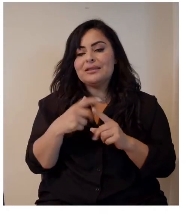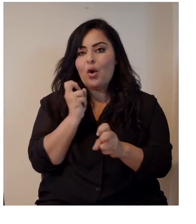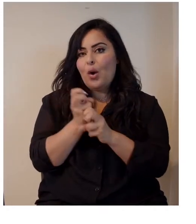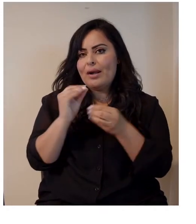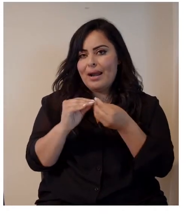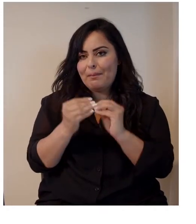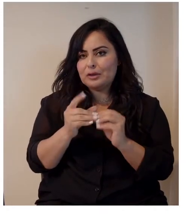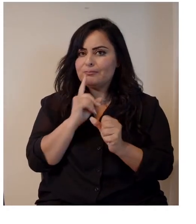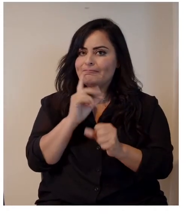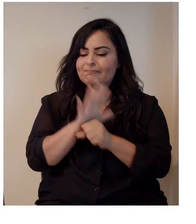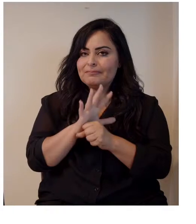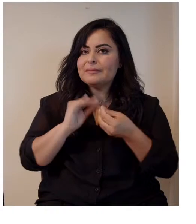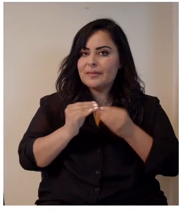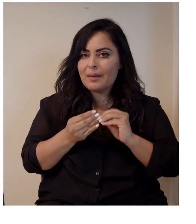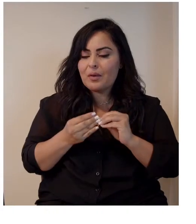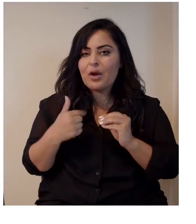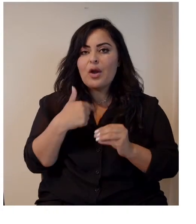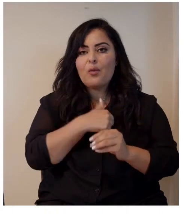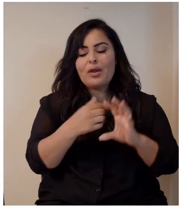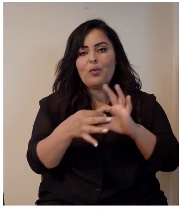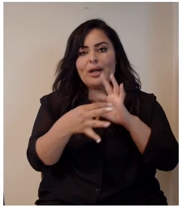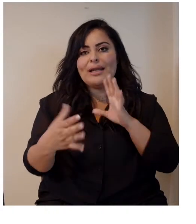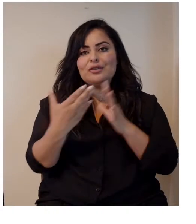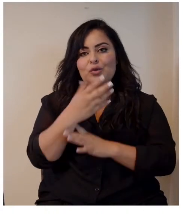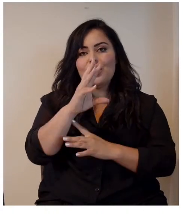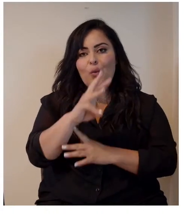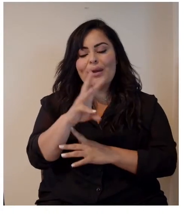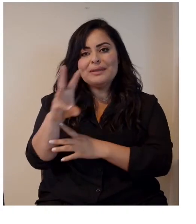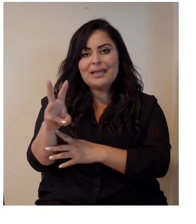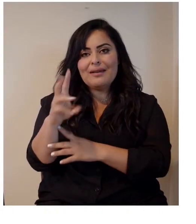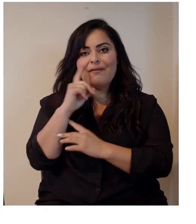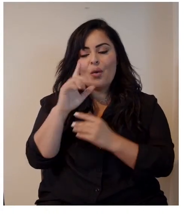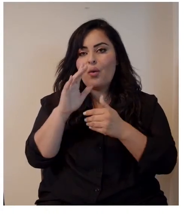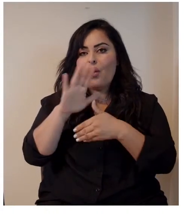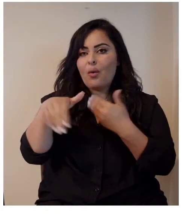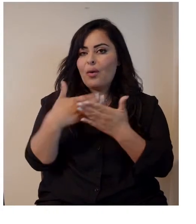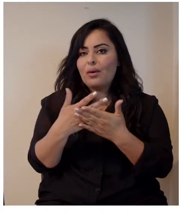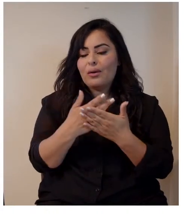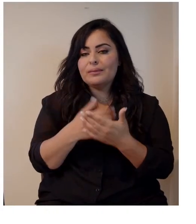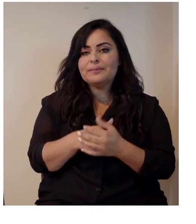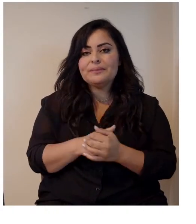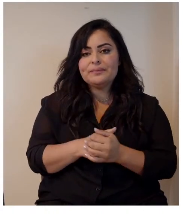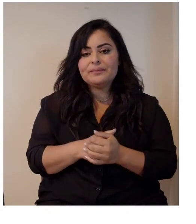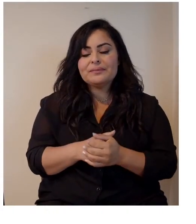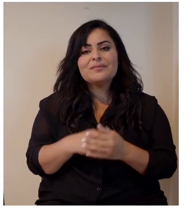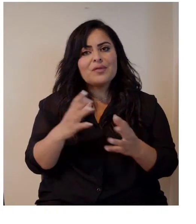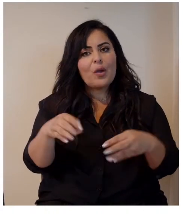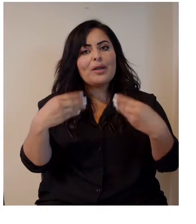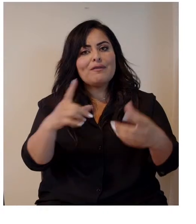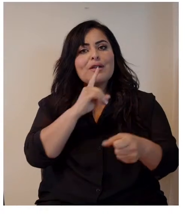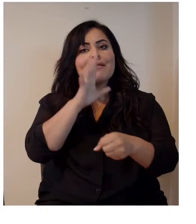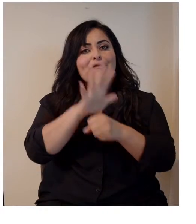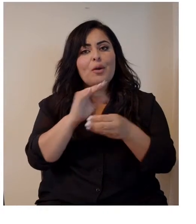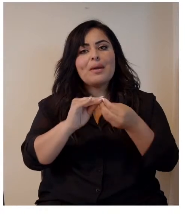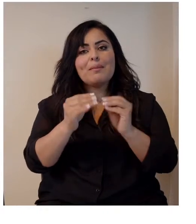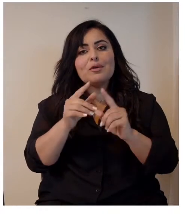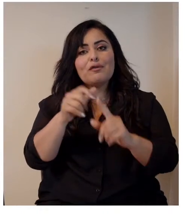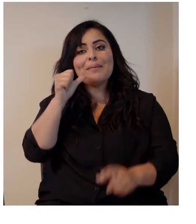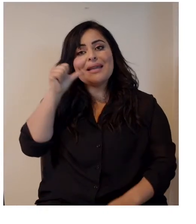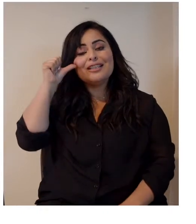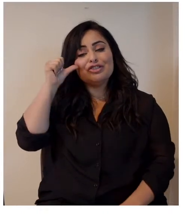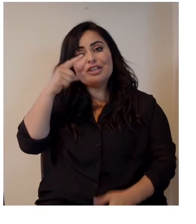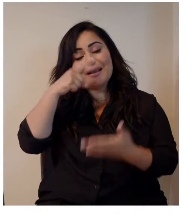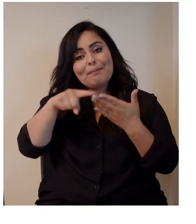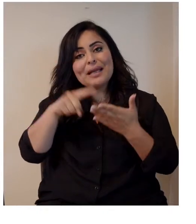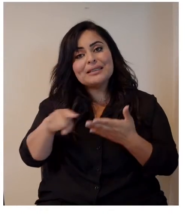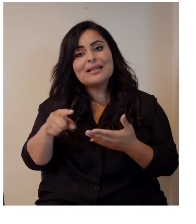we release those to the public through a common website that's available to everybody. So I can give the confirmed numbers from yesterday's inspection.